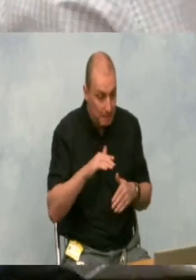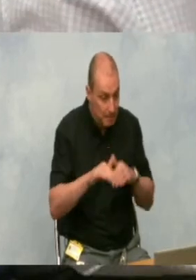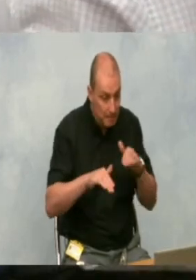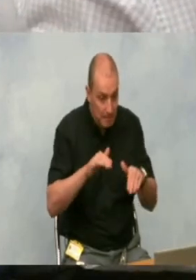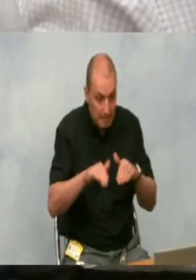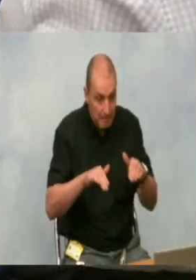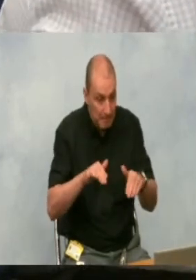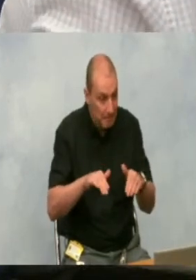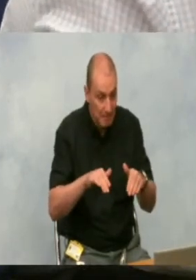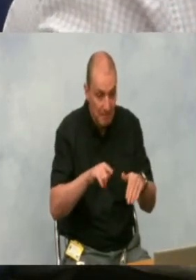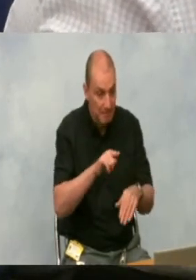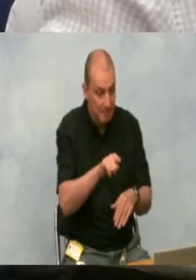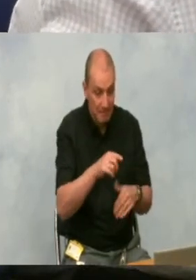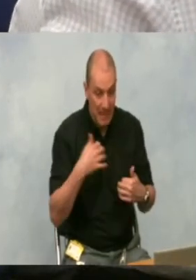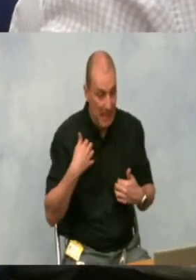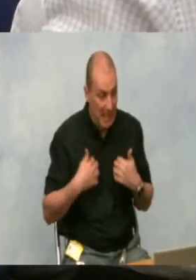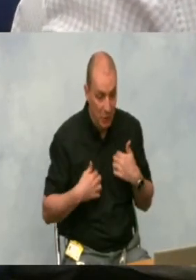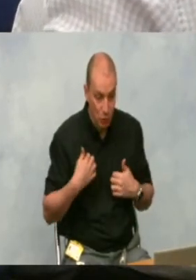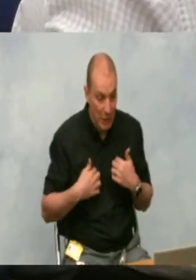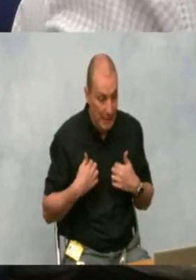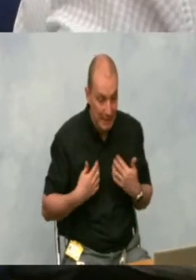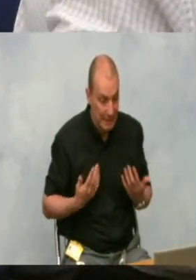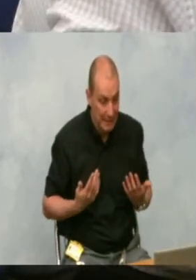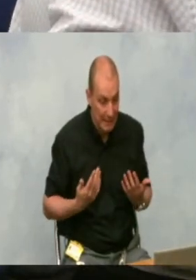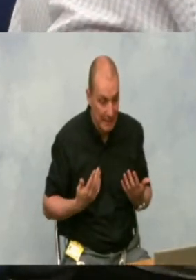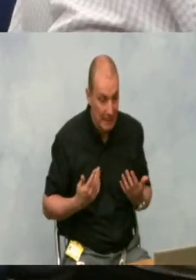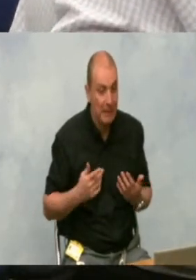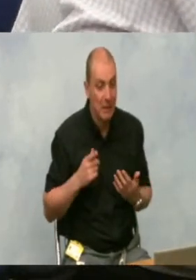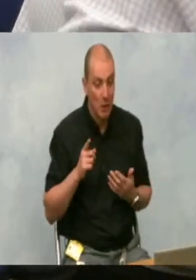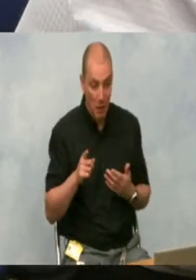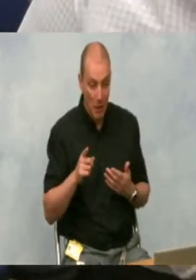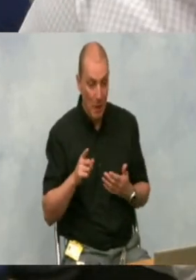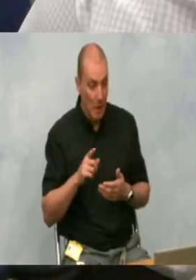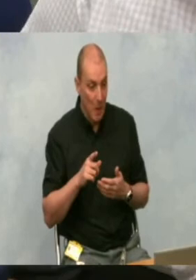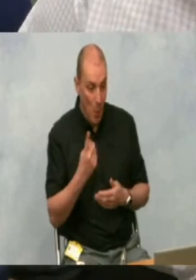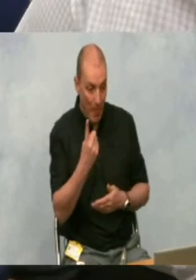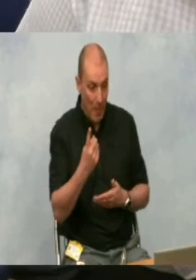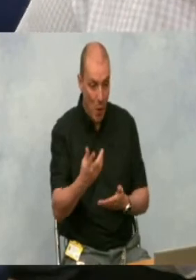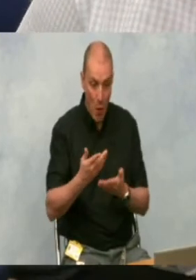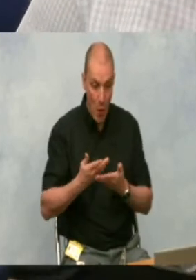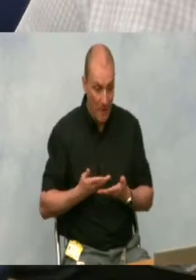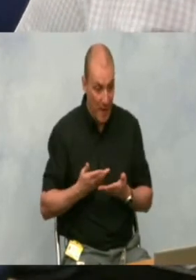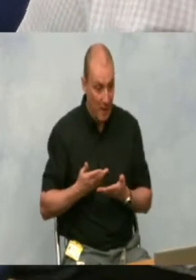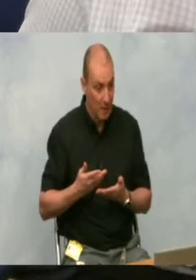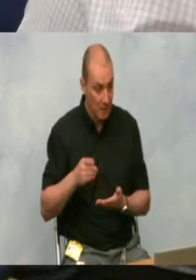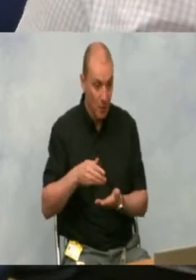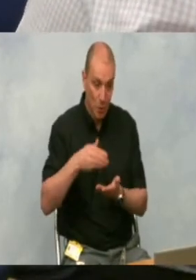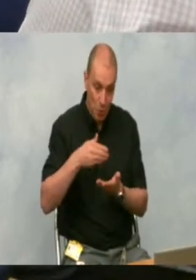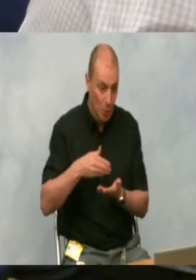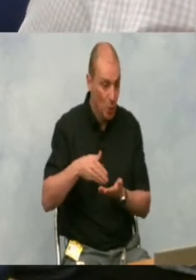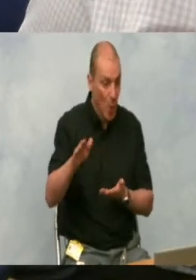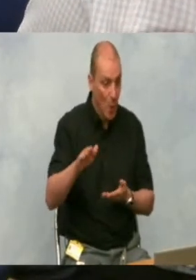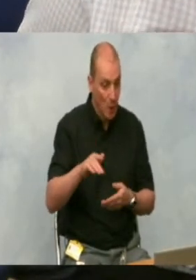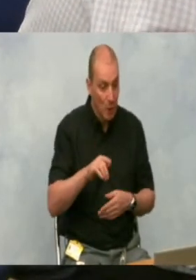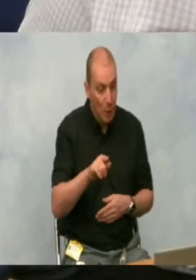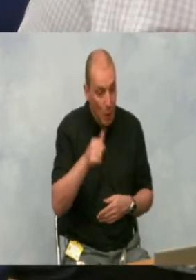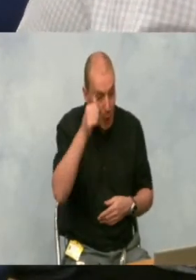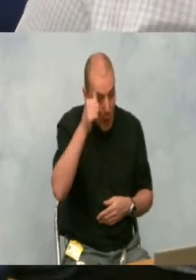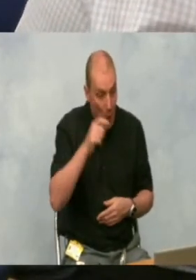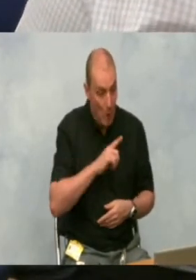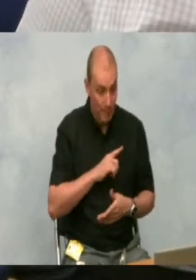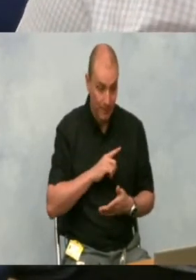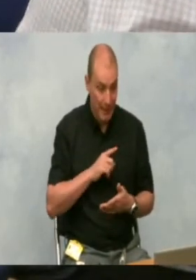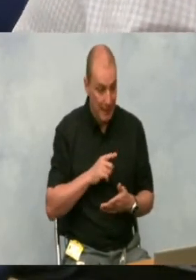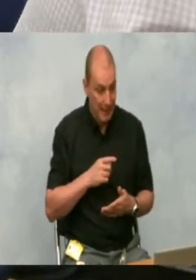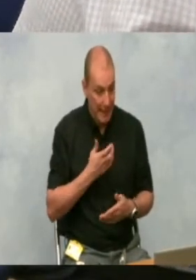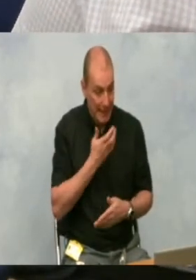far as I can see, we're not going to get any better. It's going to get worse and worse. And heating costs are going through the roof, and we'll still need to heat the building, or